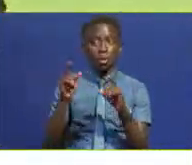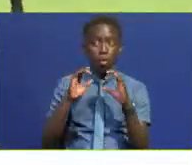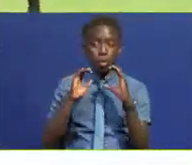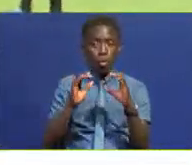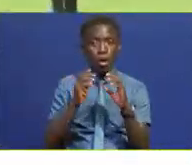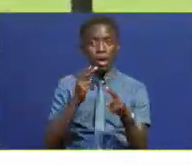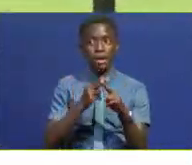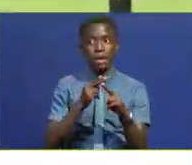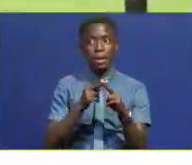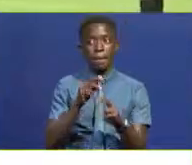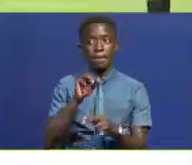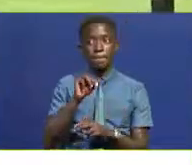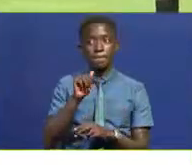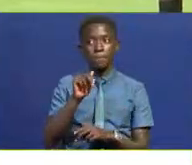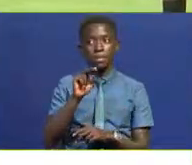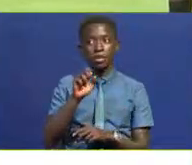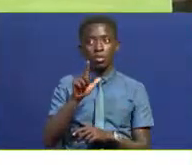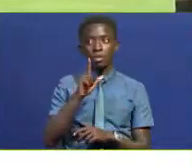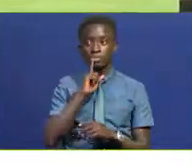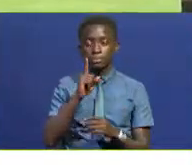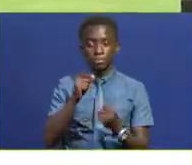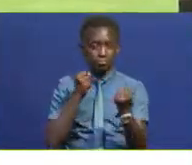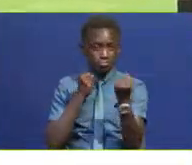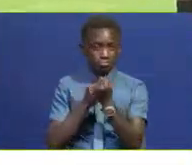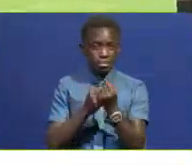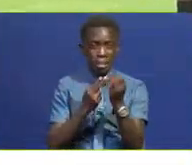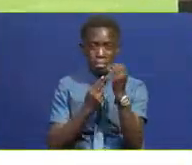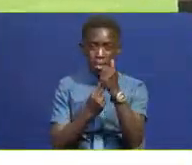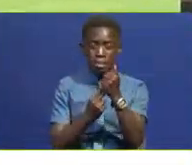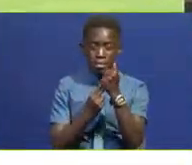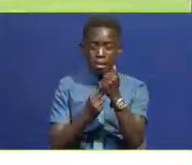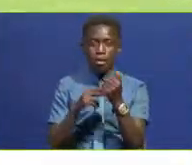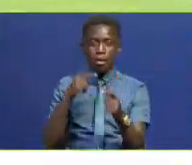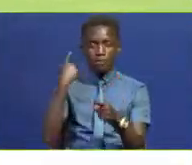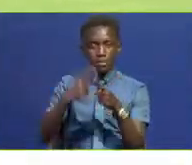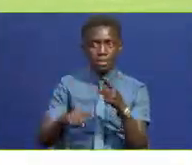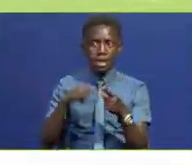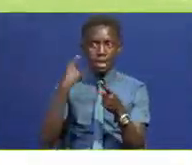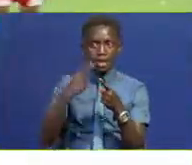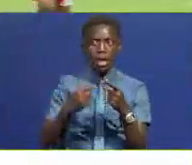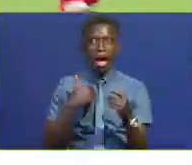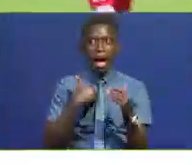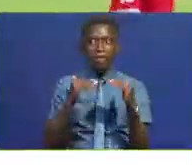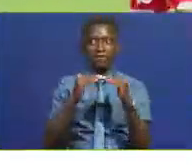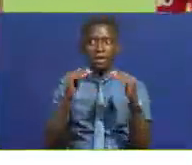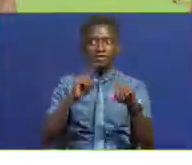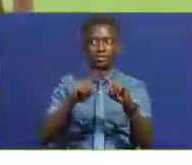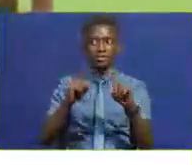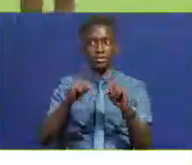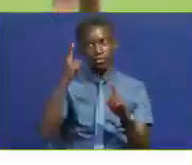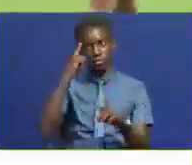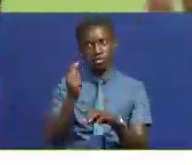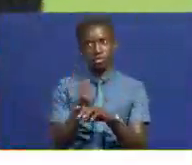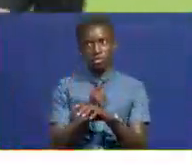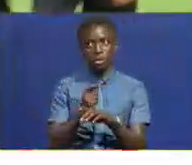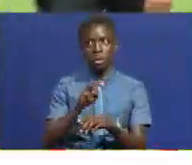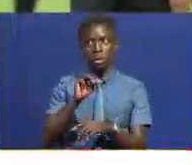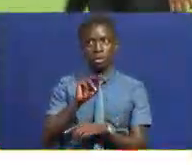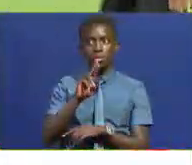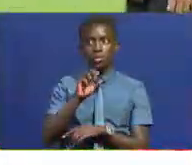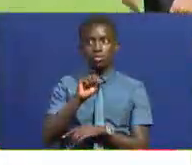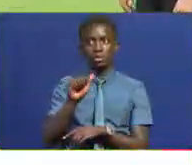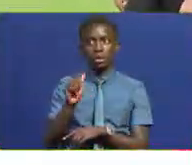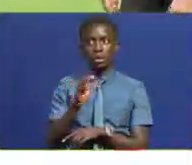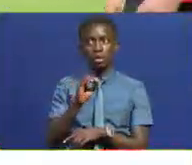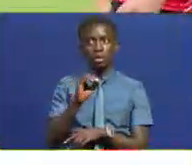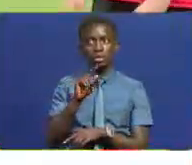Birich, the partnership will be annual and will entail different levels of training. CAF A licensed coach Musa Otieno, who was among